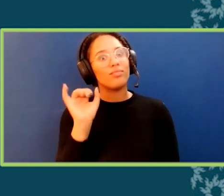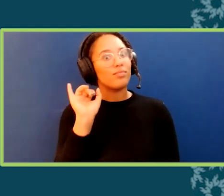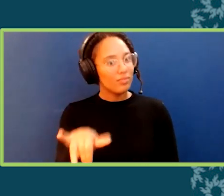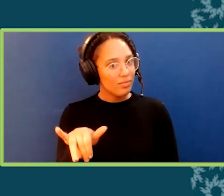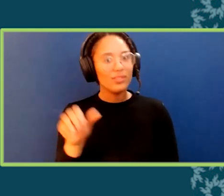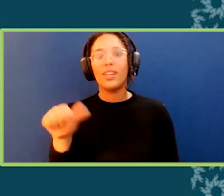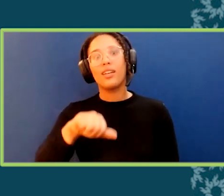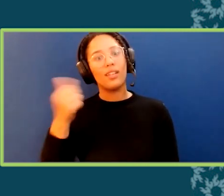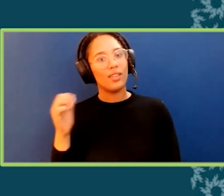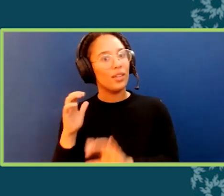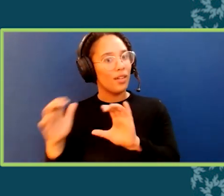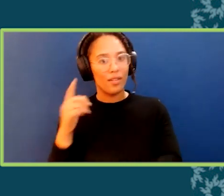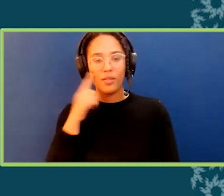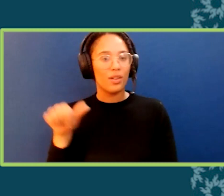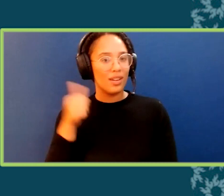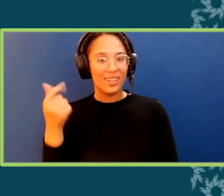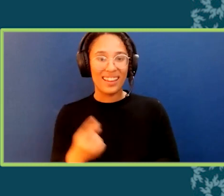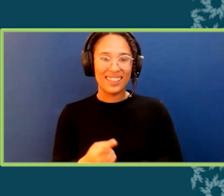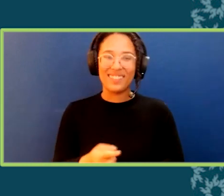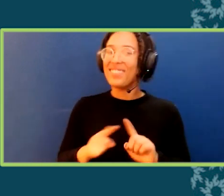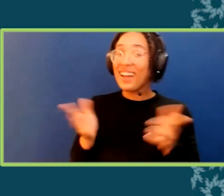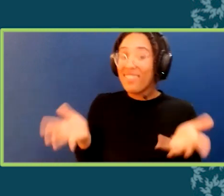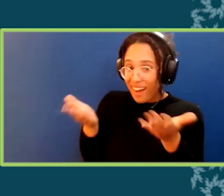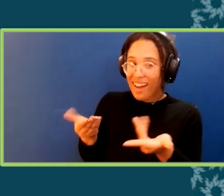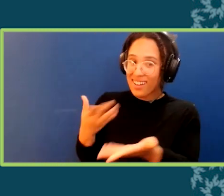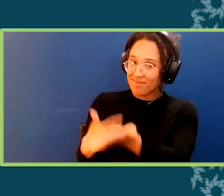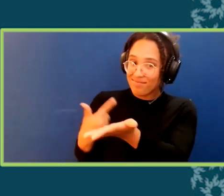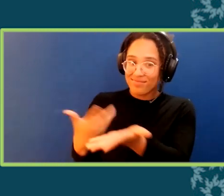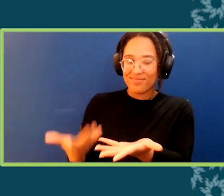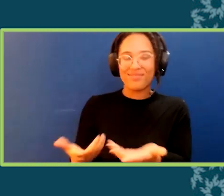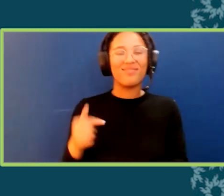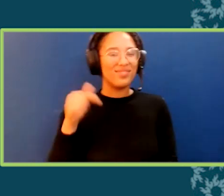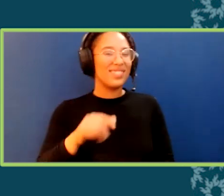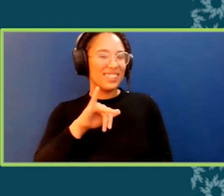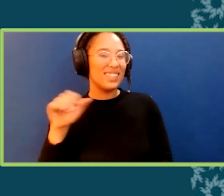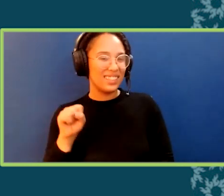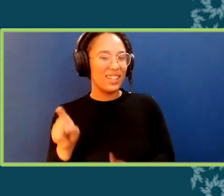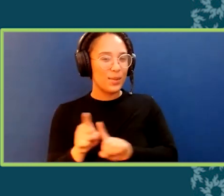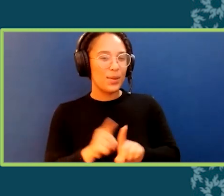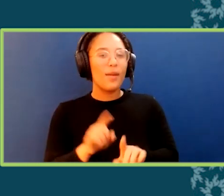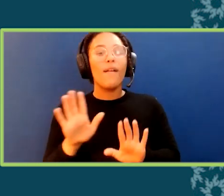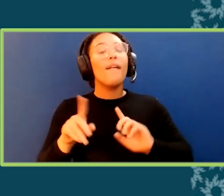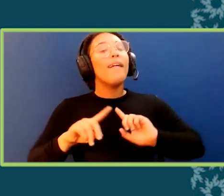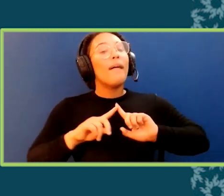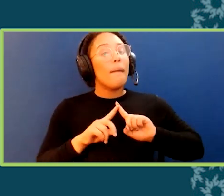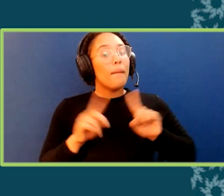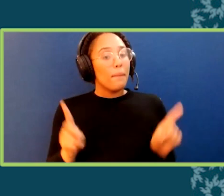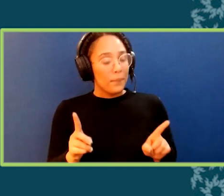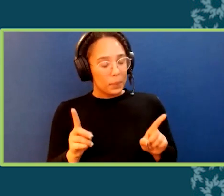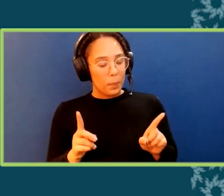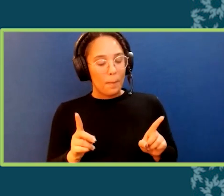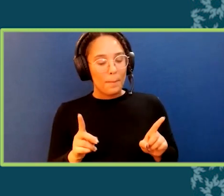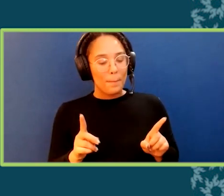right? This conversation, but, do it. This is Jess, by the way. But I think that